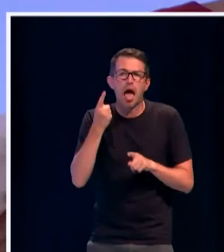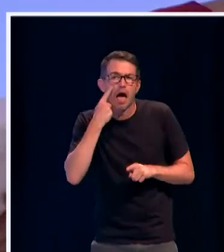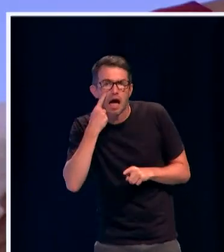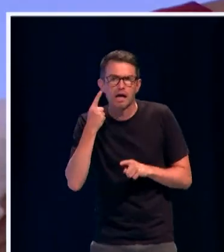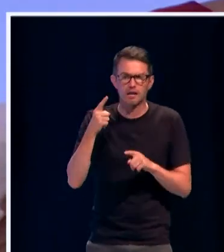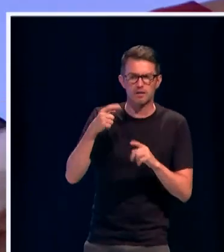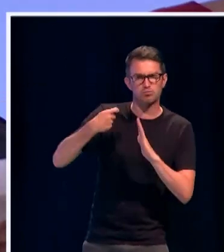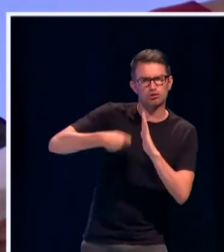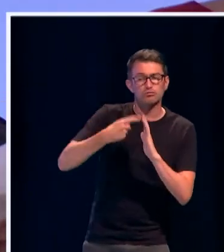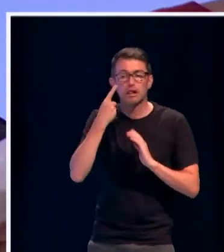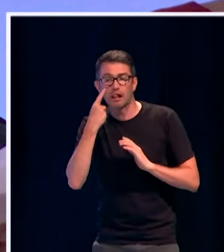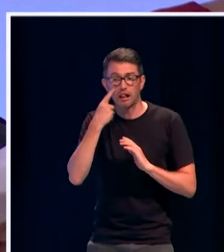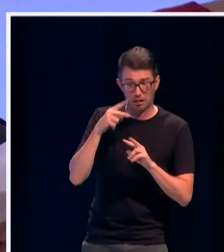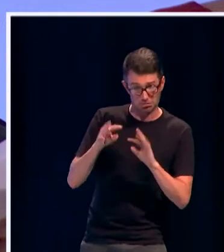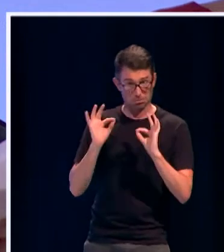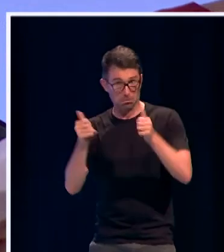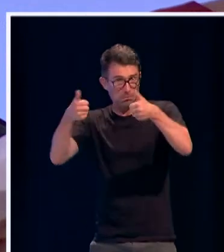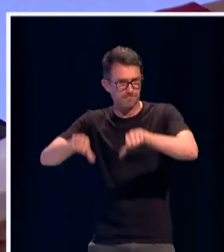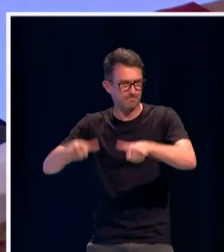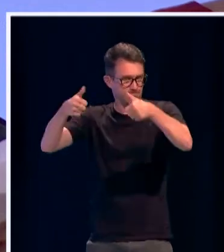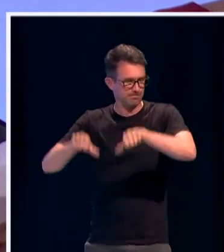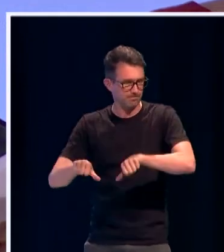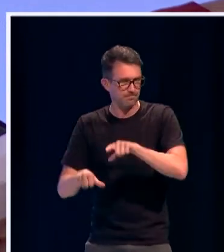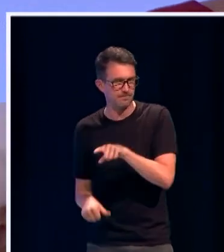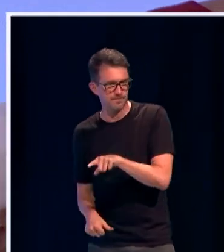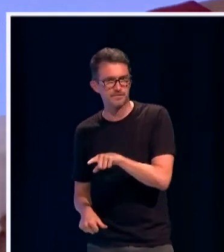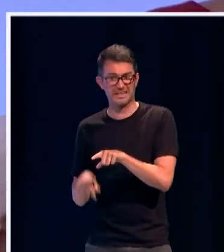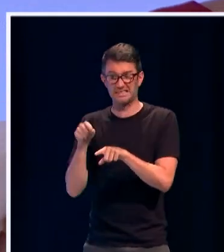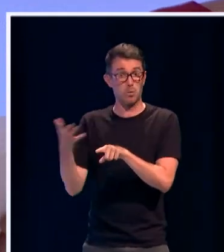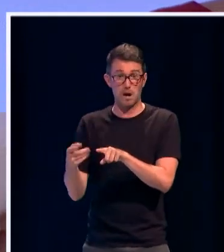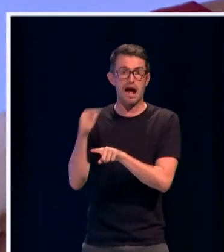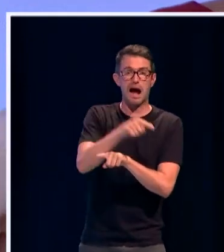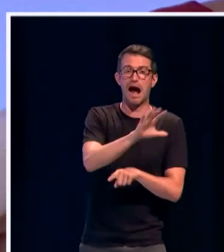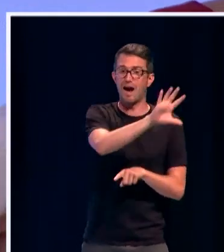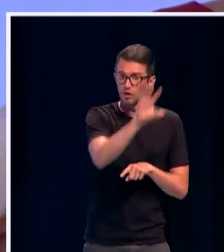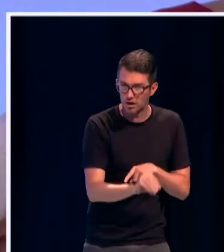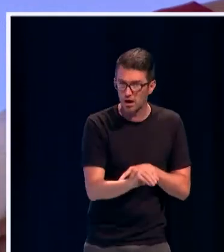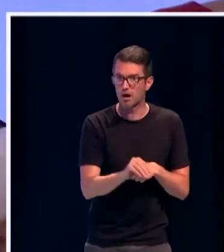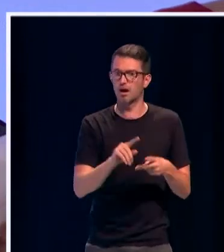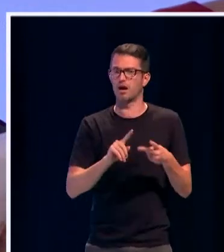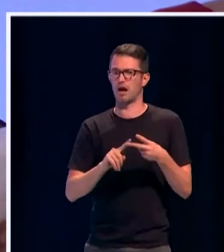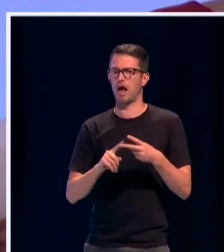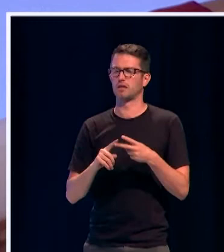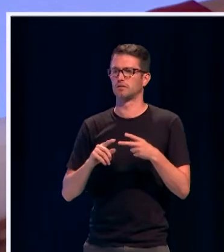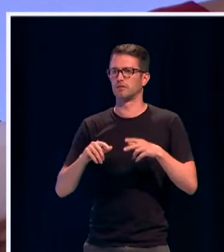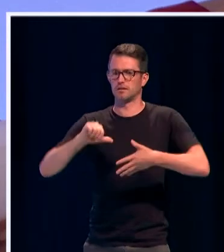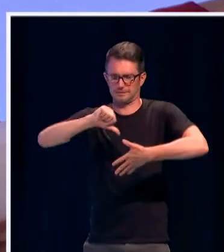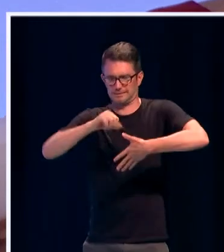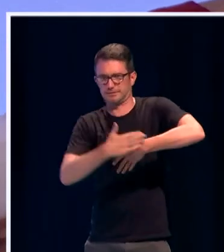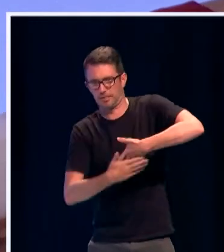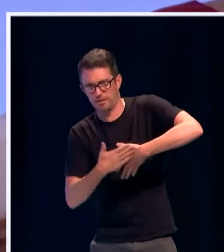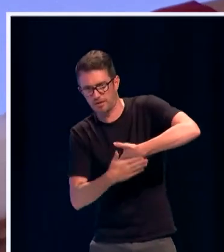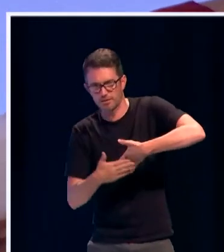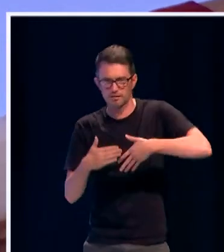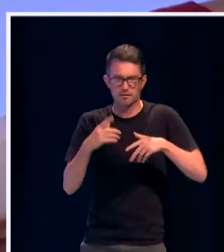And personally, with my colleague Giampiero Griffo, which is a well-known personality in the world